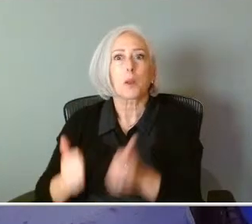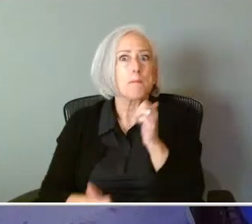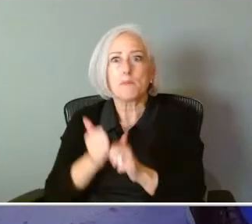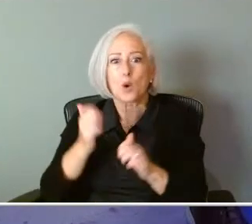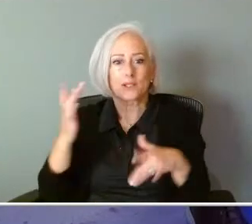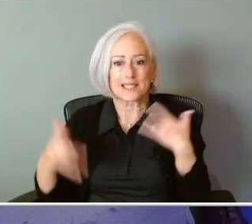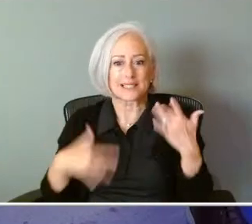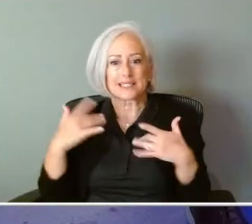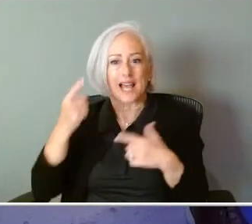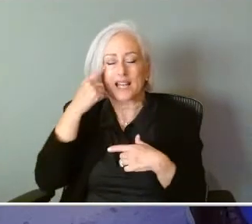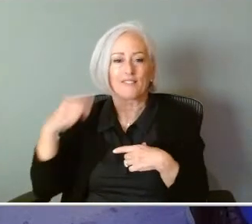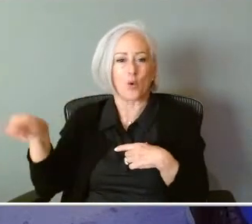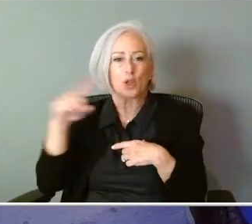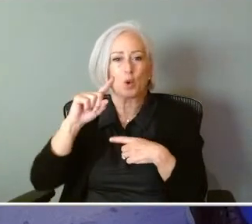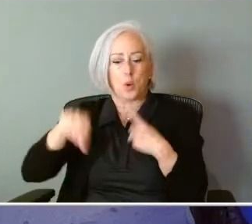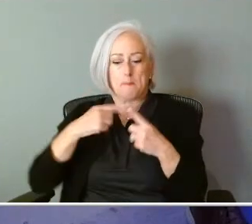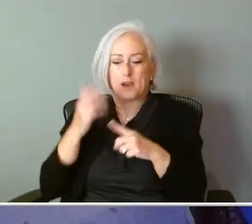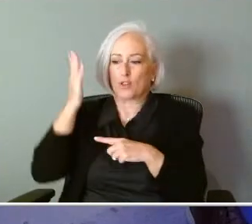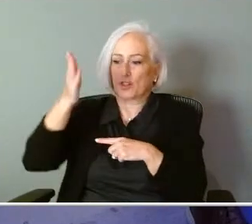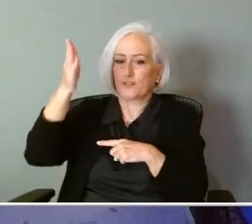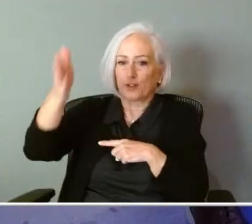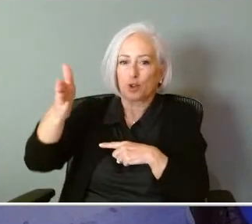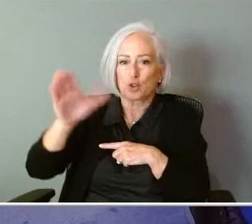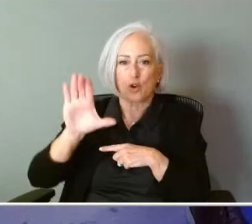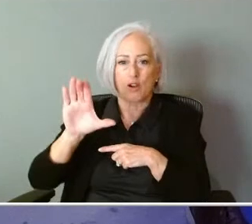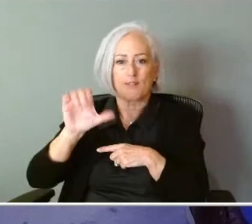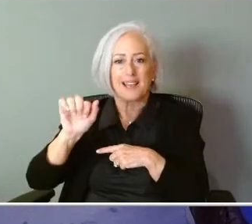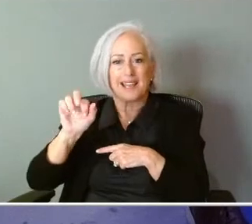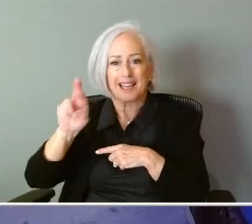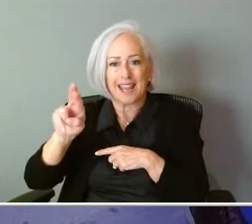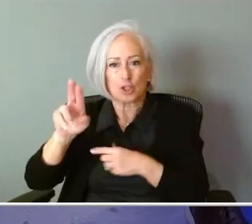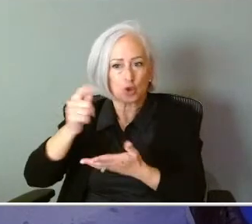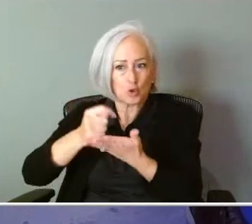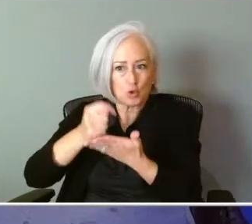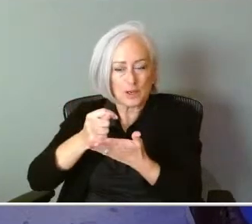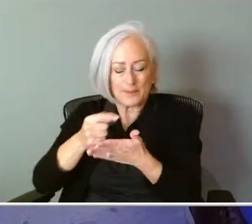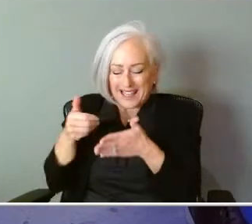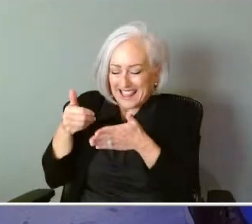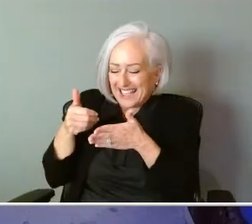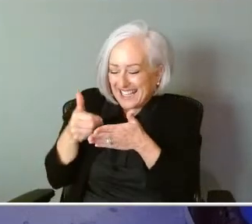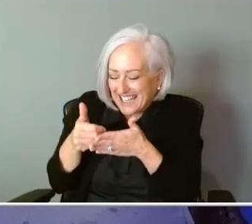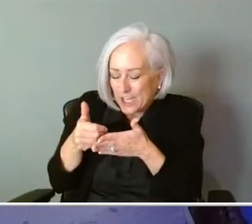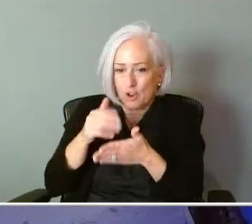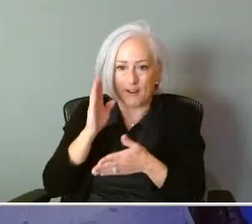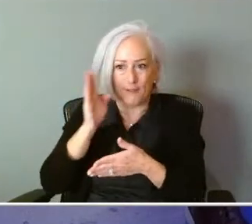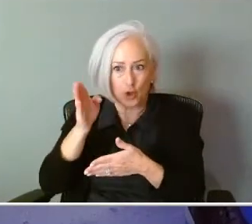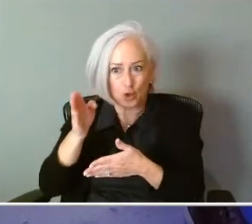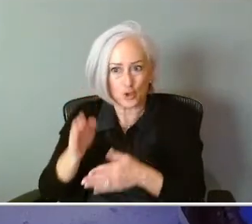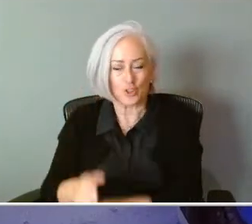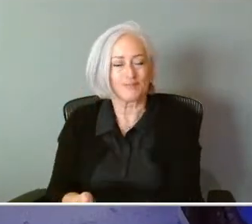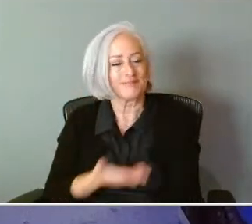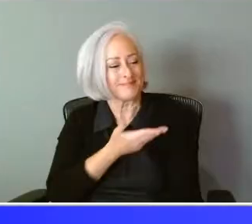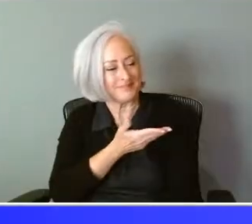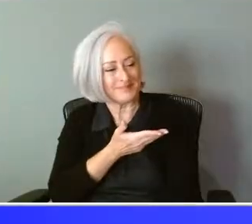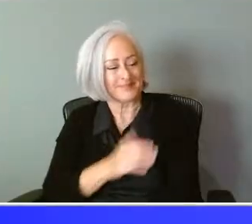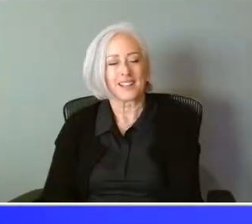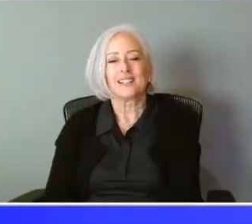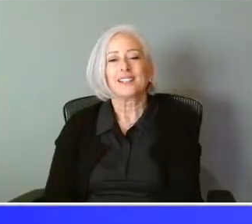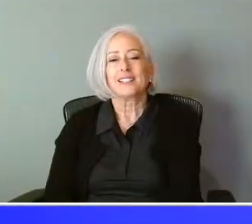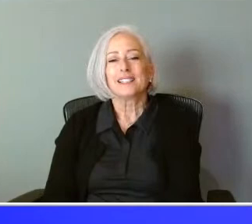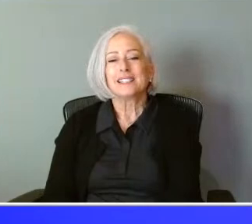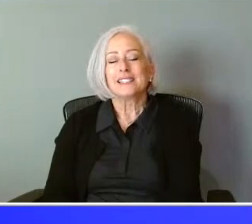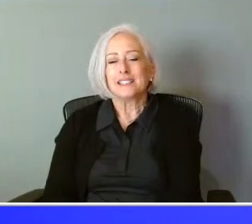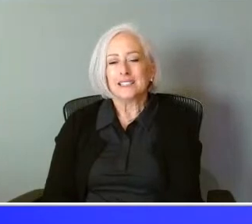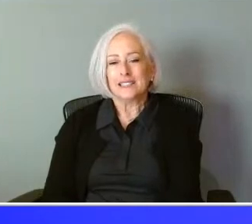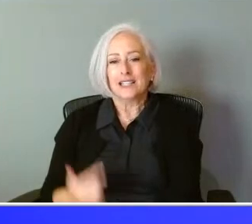to the future of cancer treatment, the near future? Dr. Jensen, I'll start with you. Well, I would say we're in the